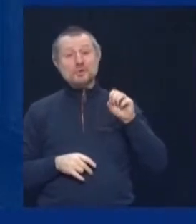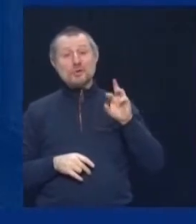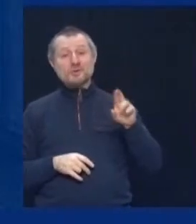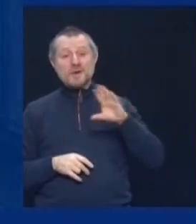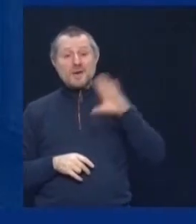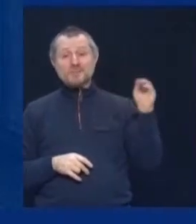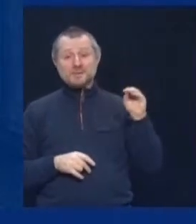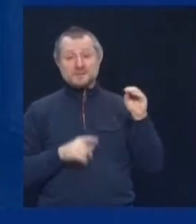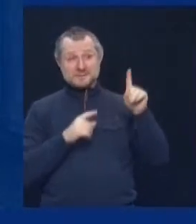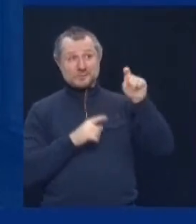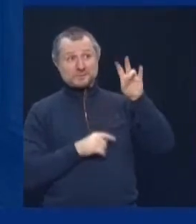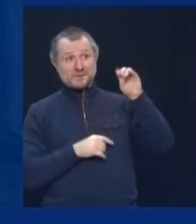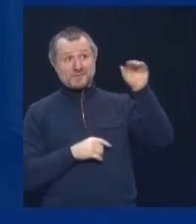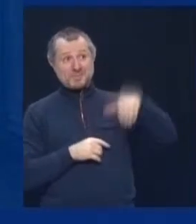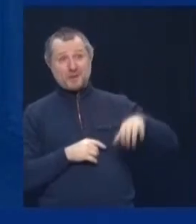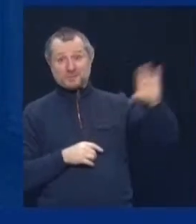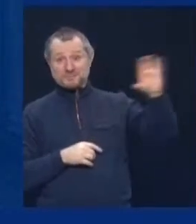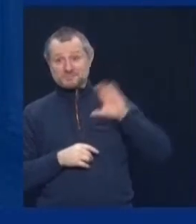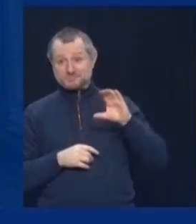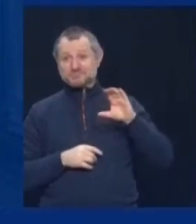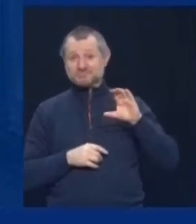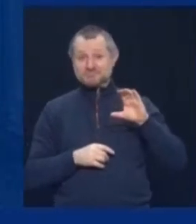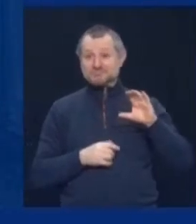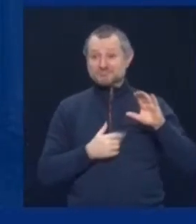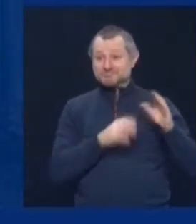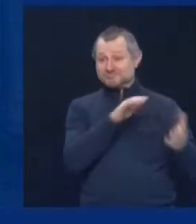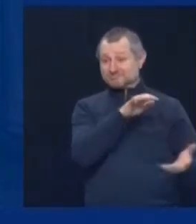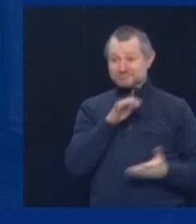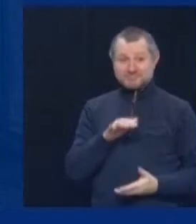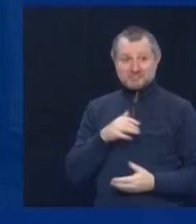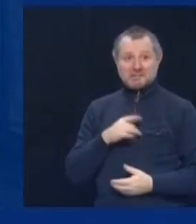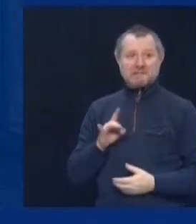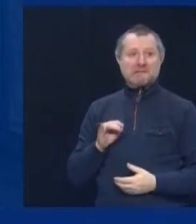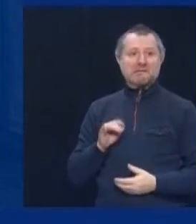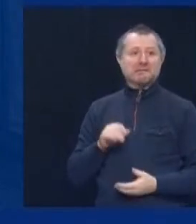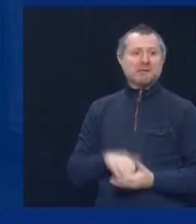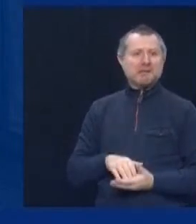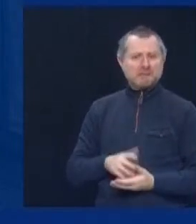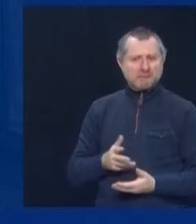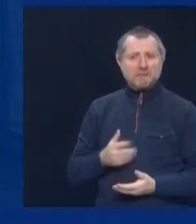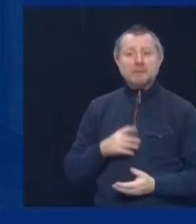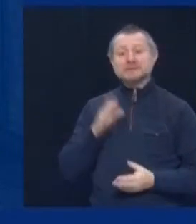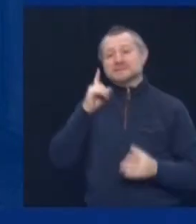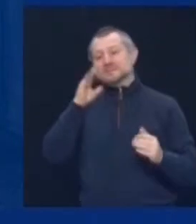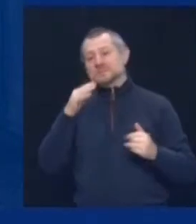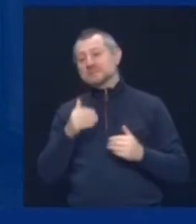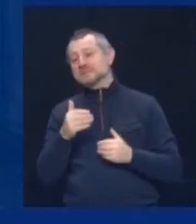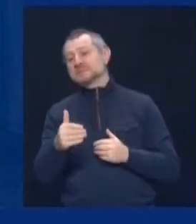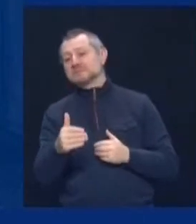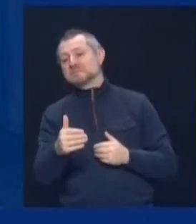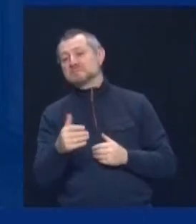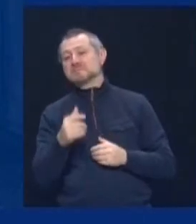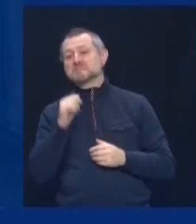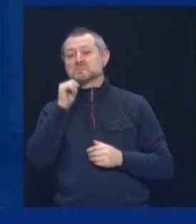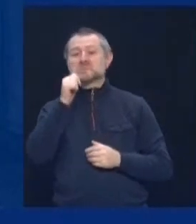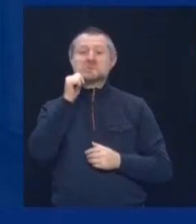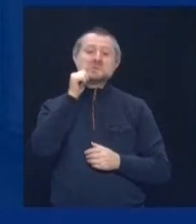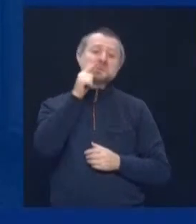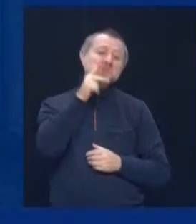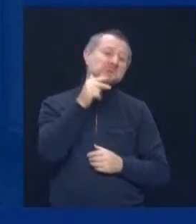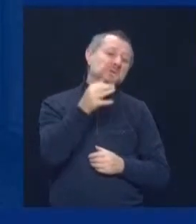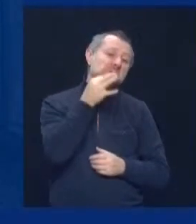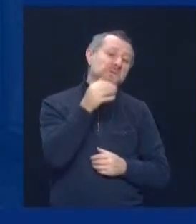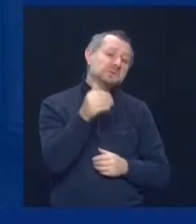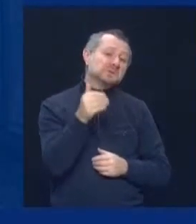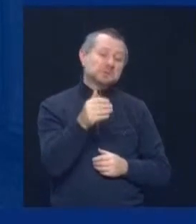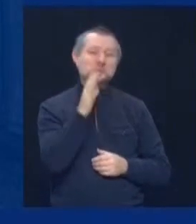We expect an additional 80,000 in the next few days. That will go for residents at nursing